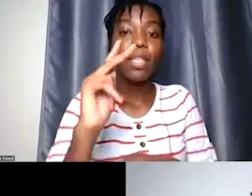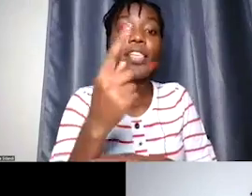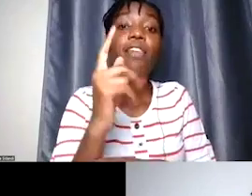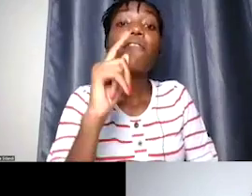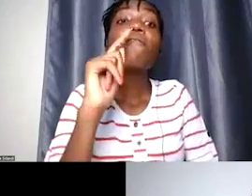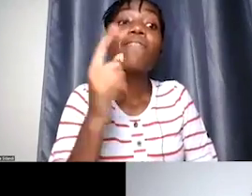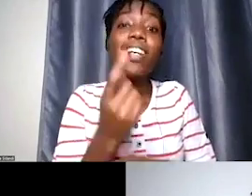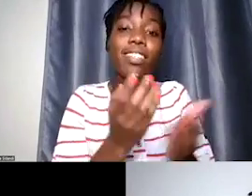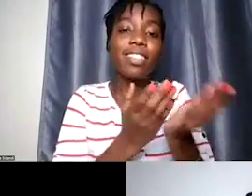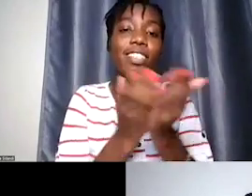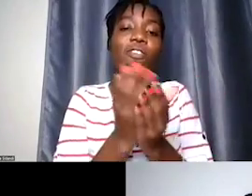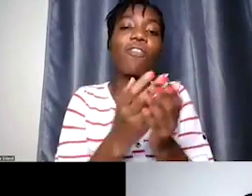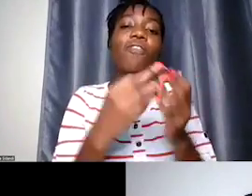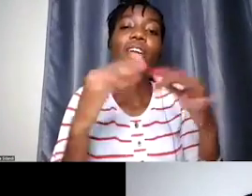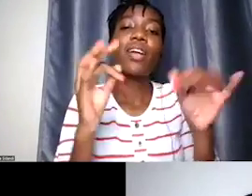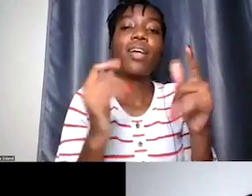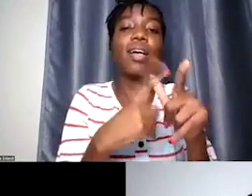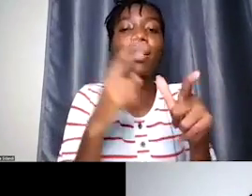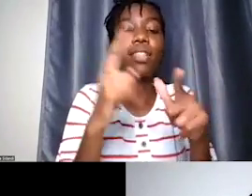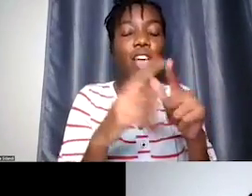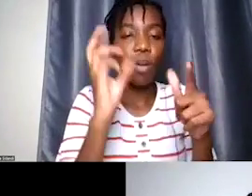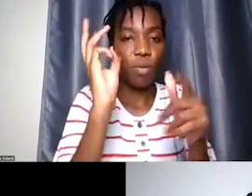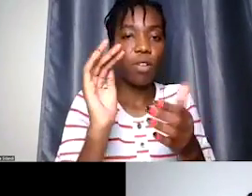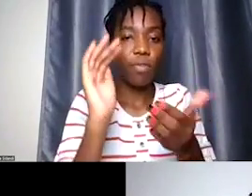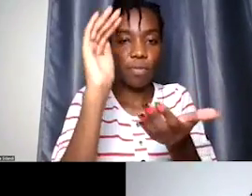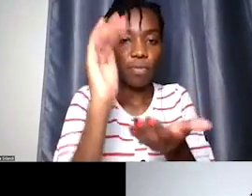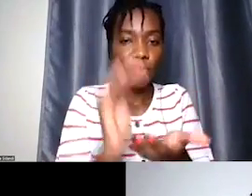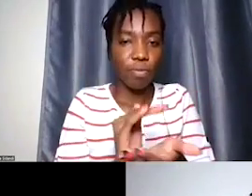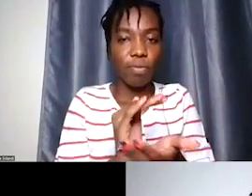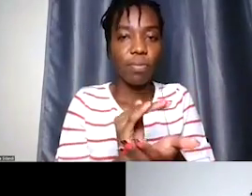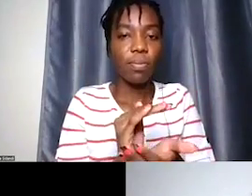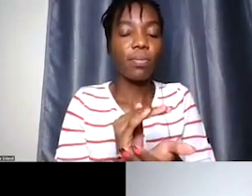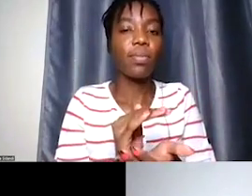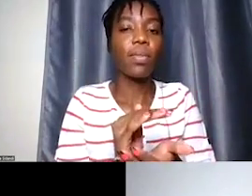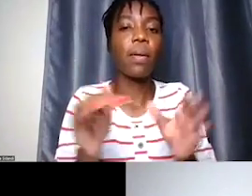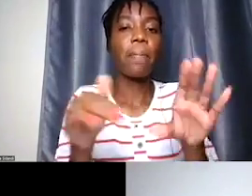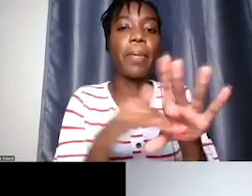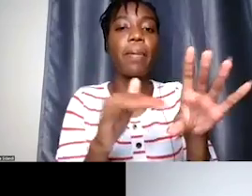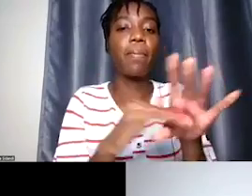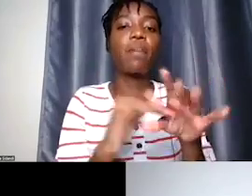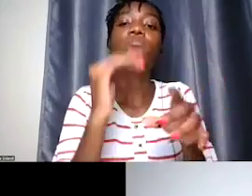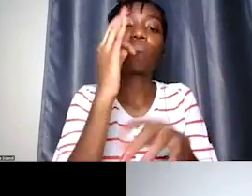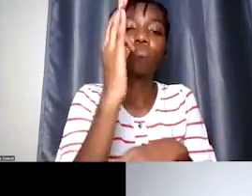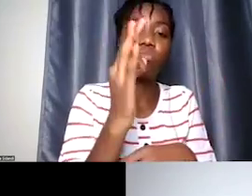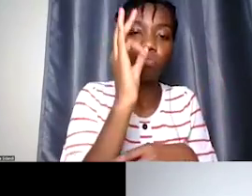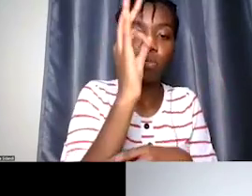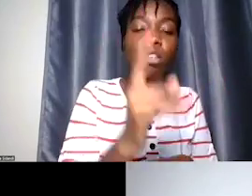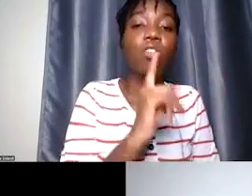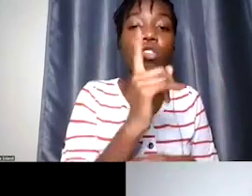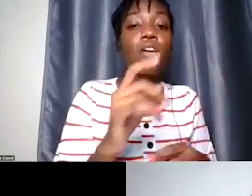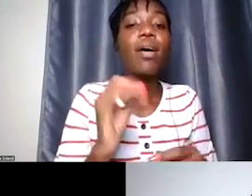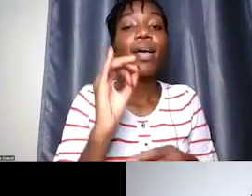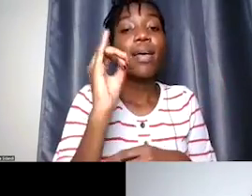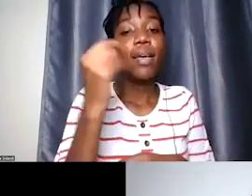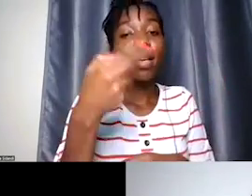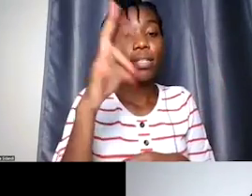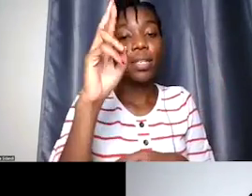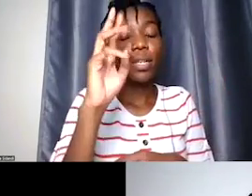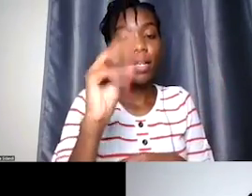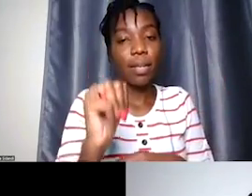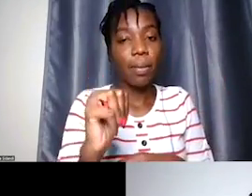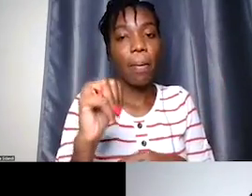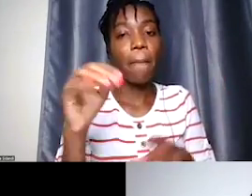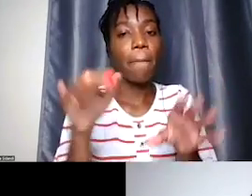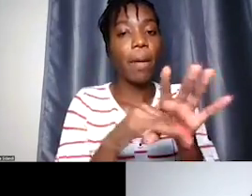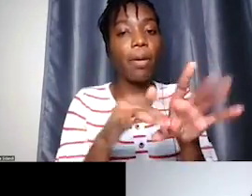a discounted rate for IHRM members going forward. So if you're an IHRM member, please don't suffer